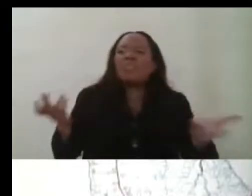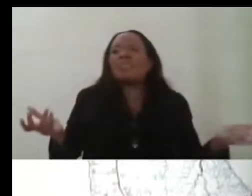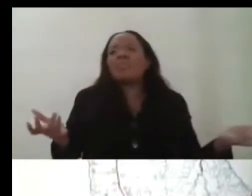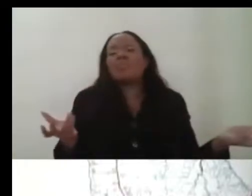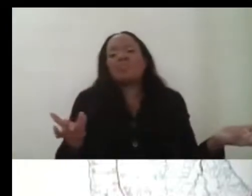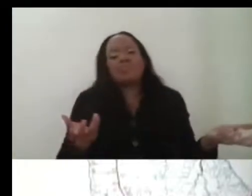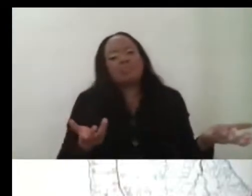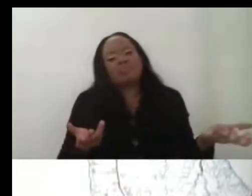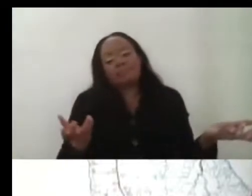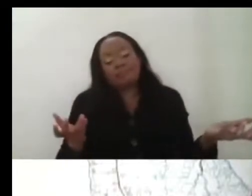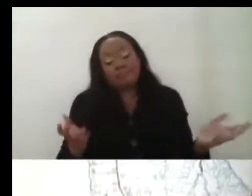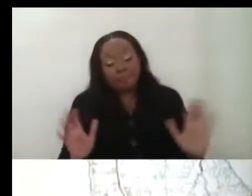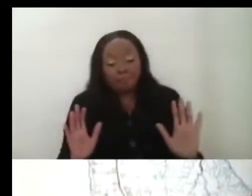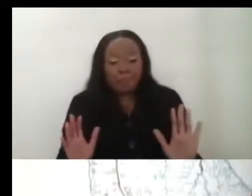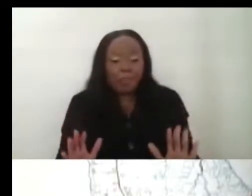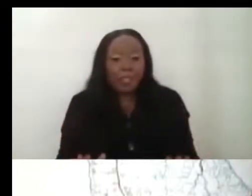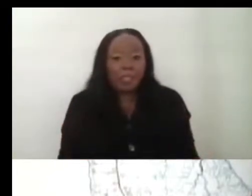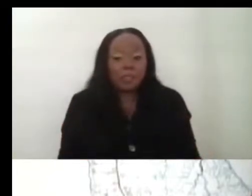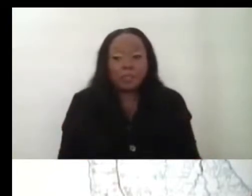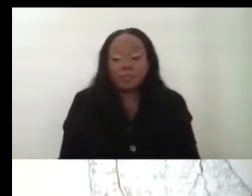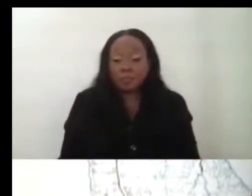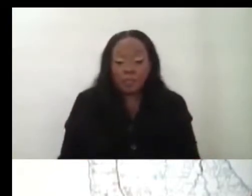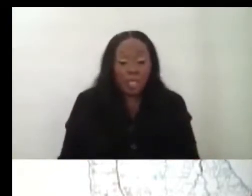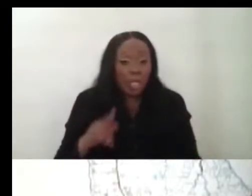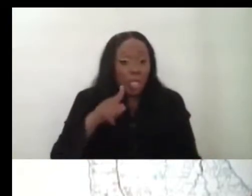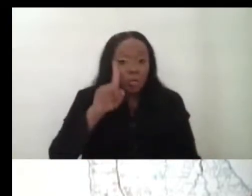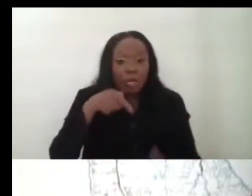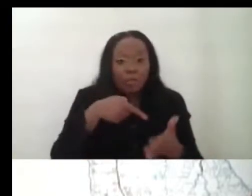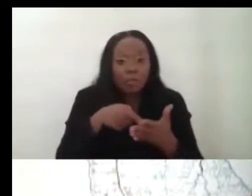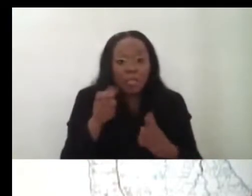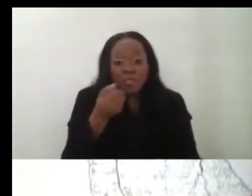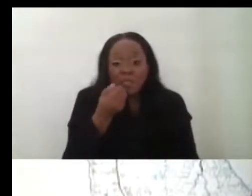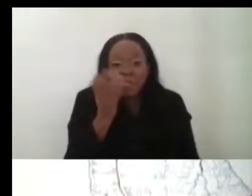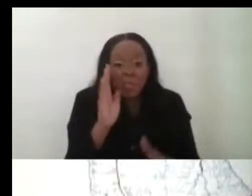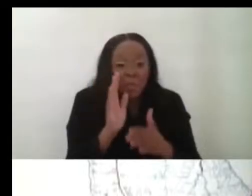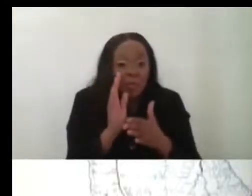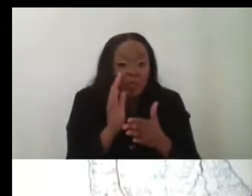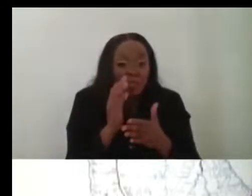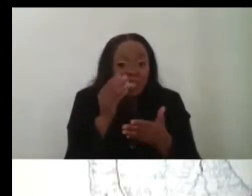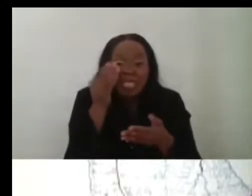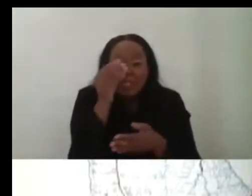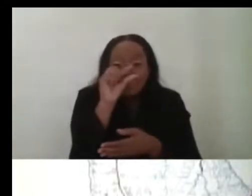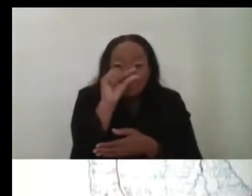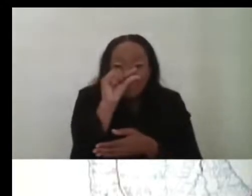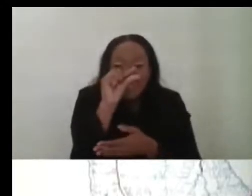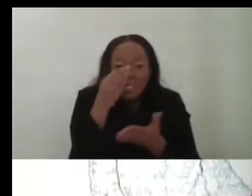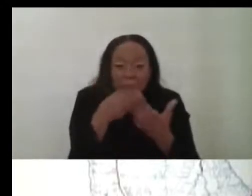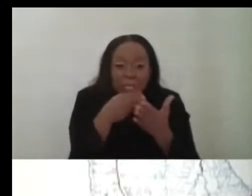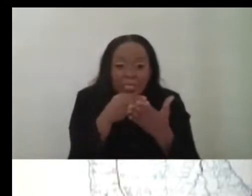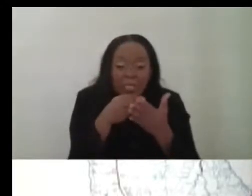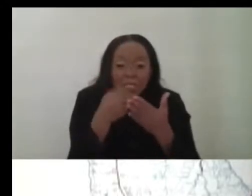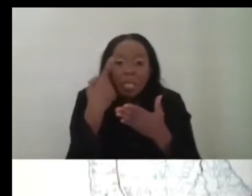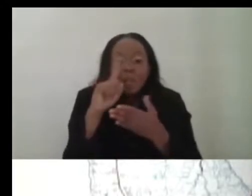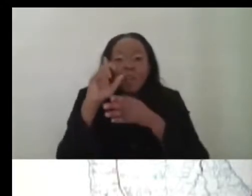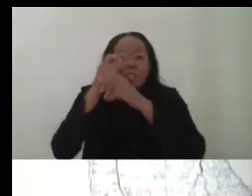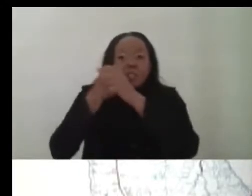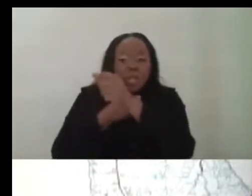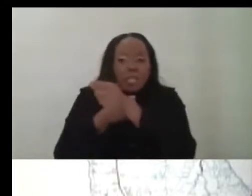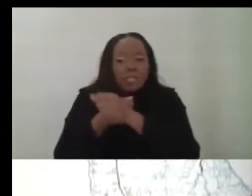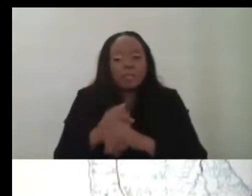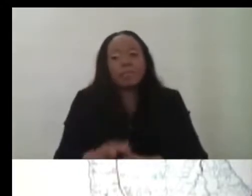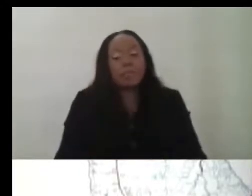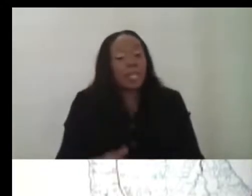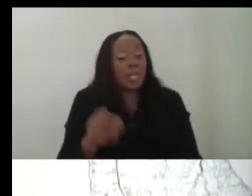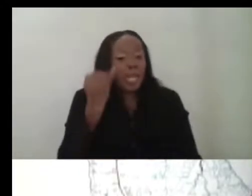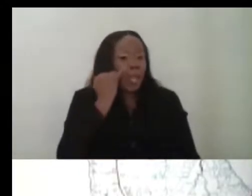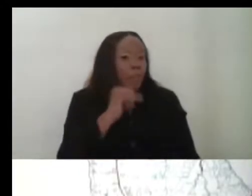The few dollars you spend in putting on hurricane straps might be nothing compared to the amount of money you lose by not putting them on.